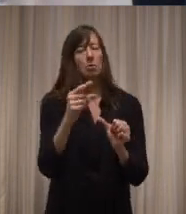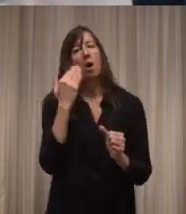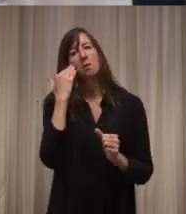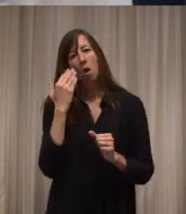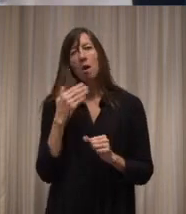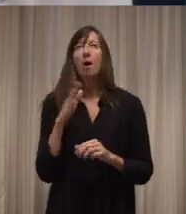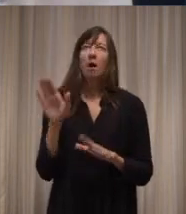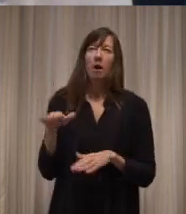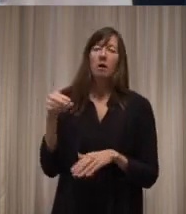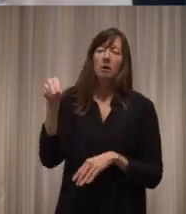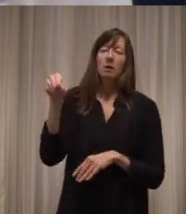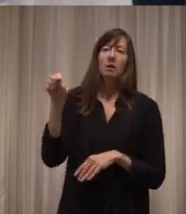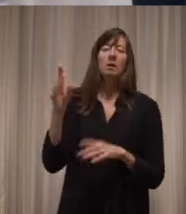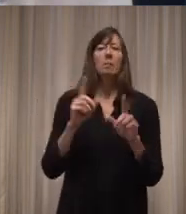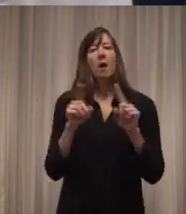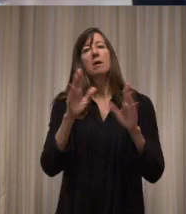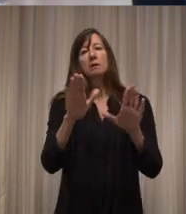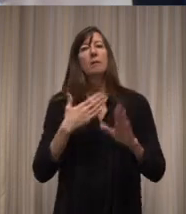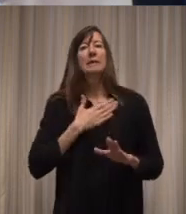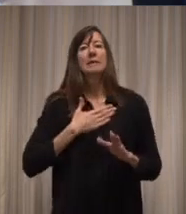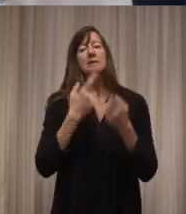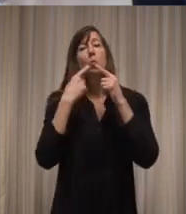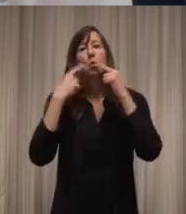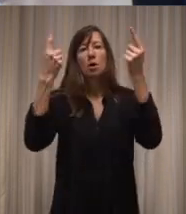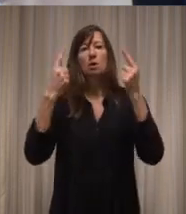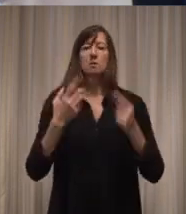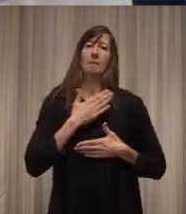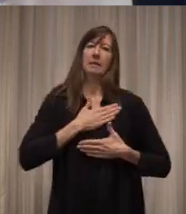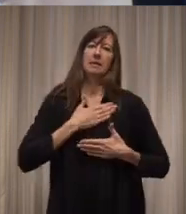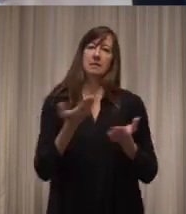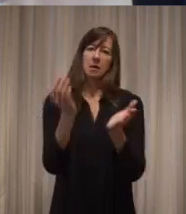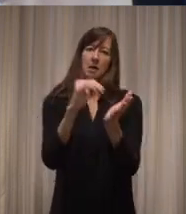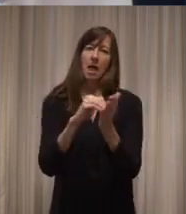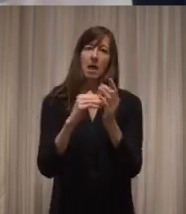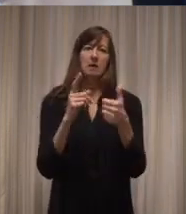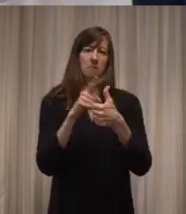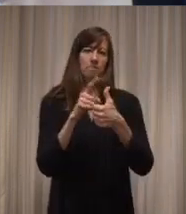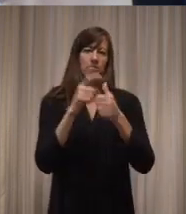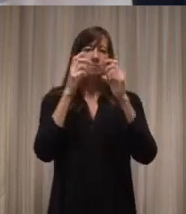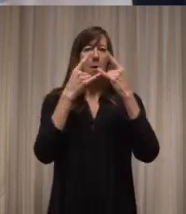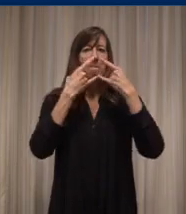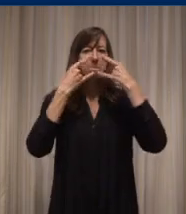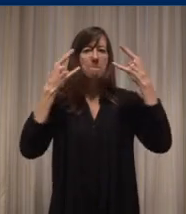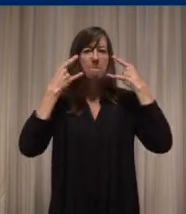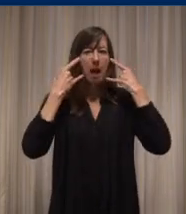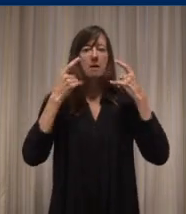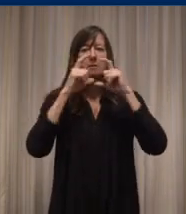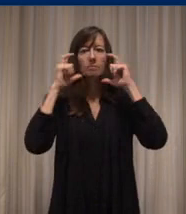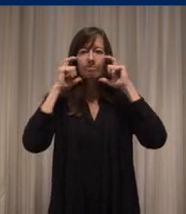works. Continue to please wear masks, maintain social distancing, wash hands,